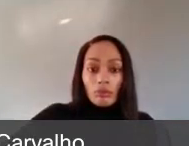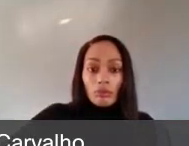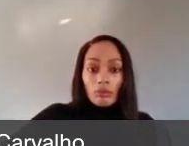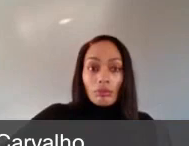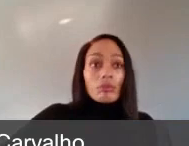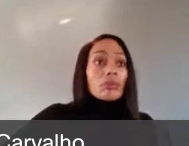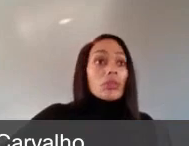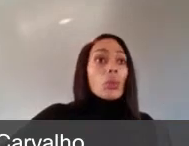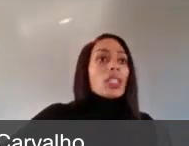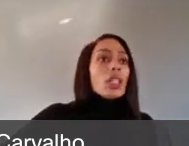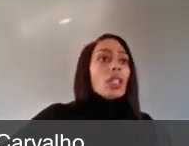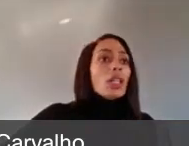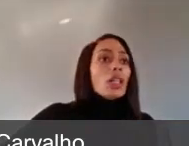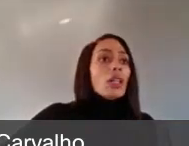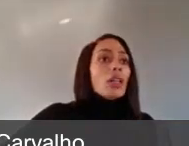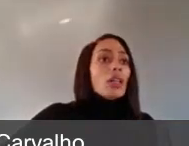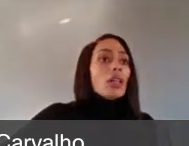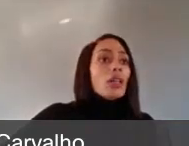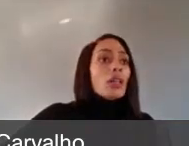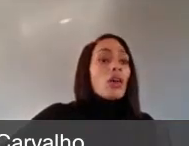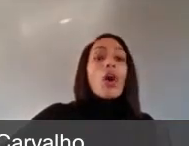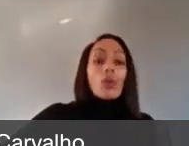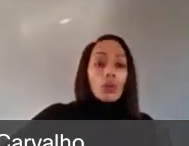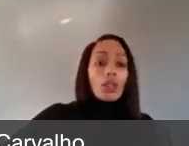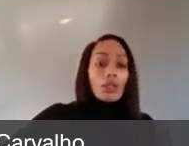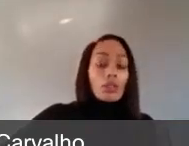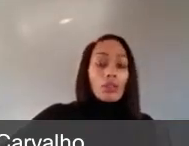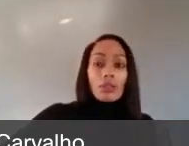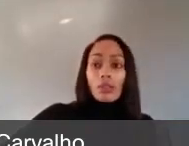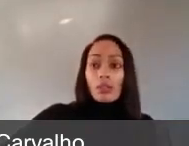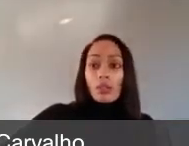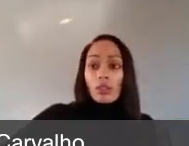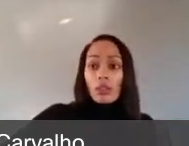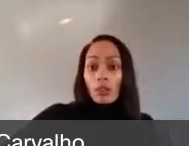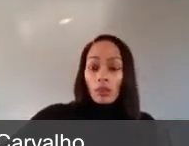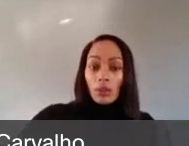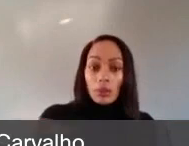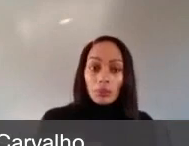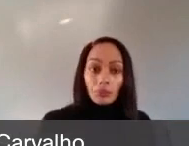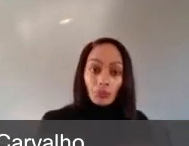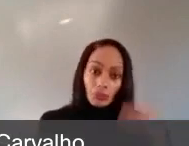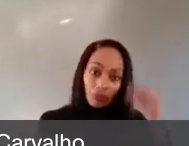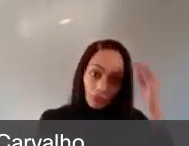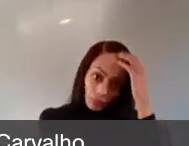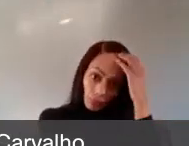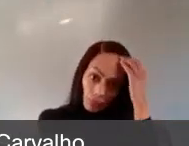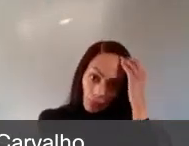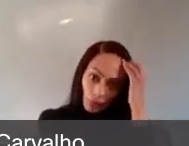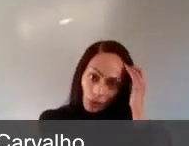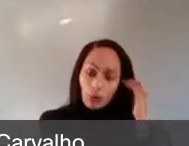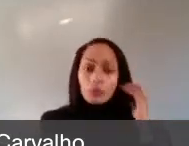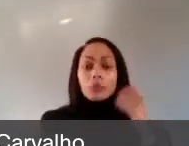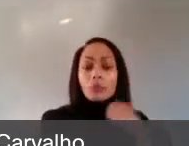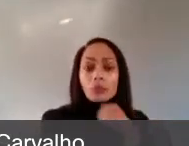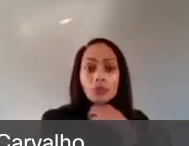even young children know about suicide, right? So young kids talk about it. Brian Mshira, who's a psychologist and a researcher at the University